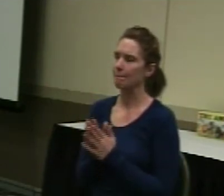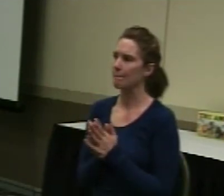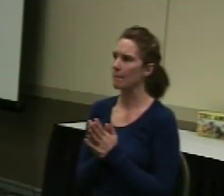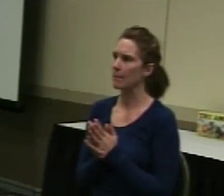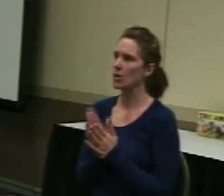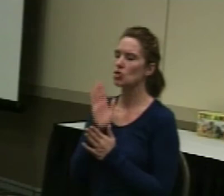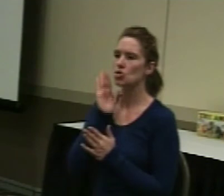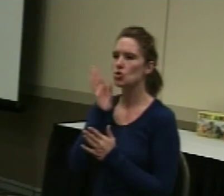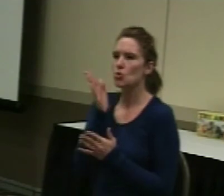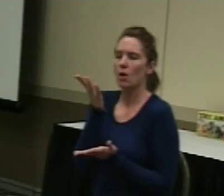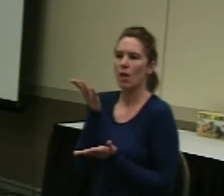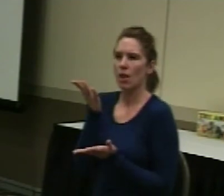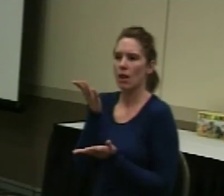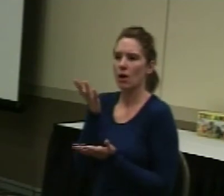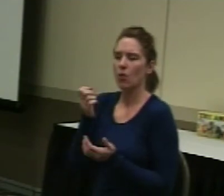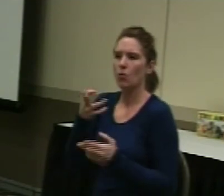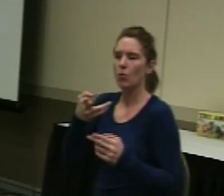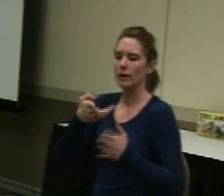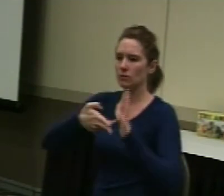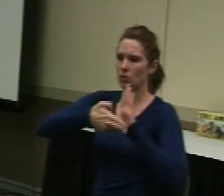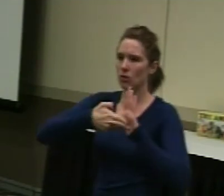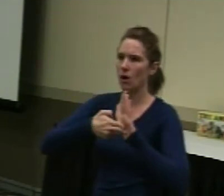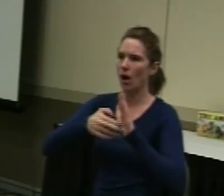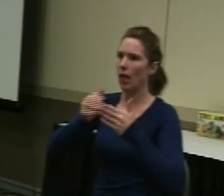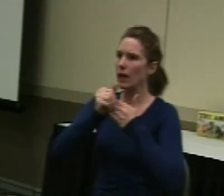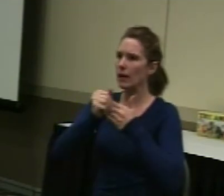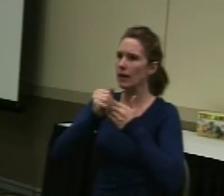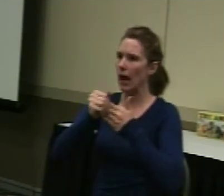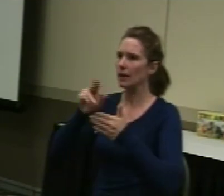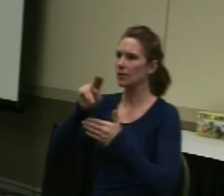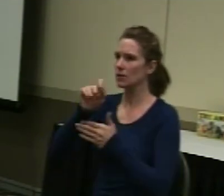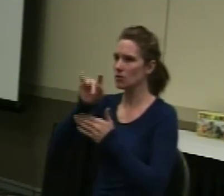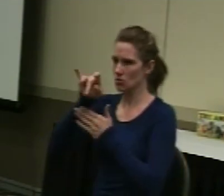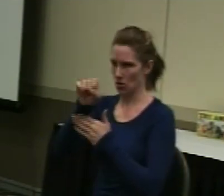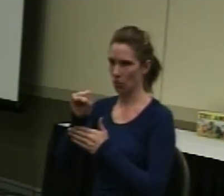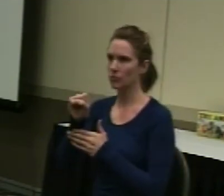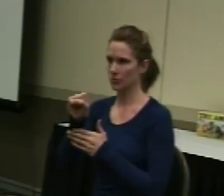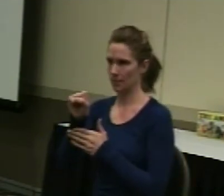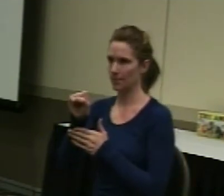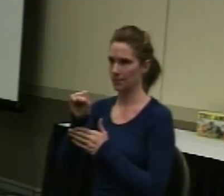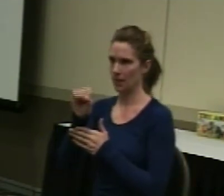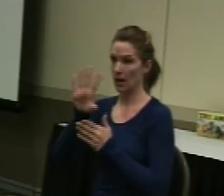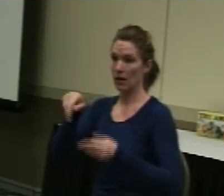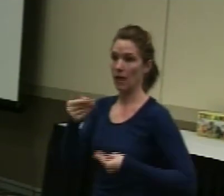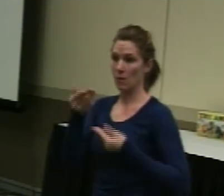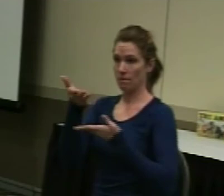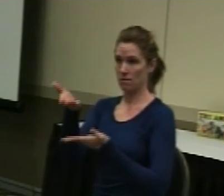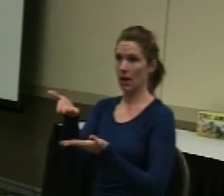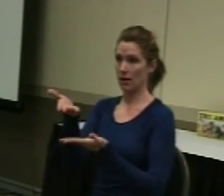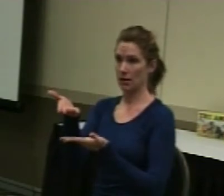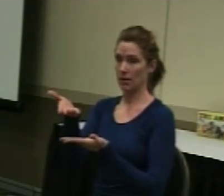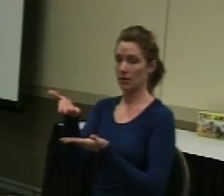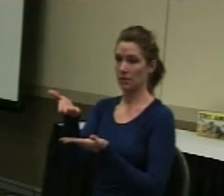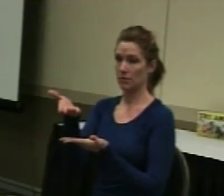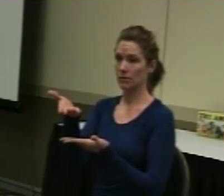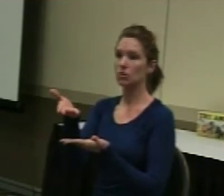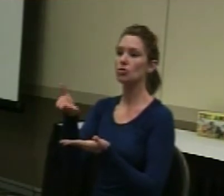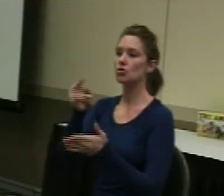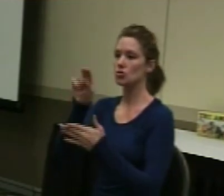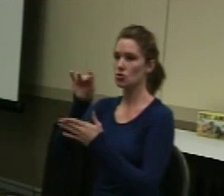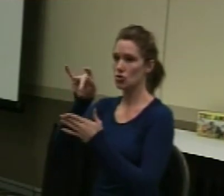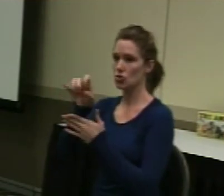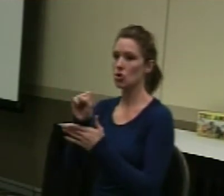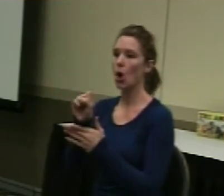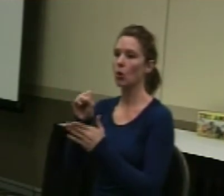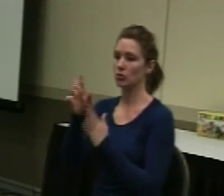you will find what we call guided notes, dear people. I have provided to you a set of notes